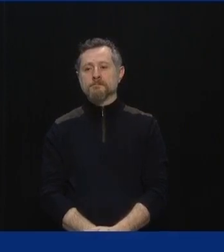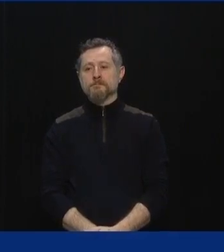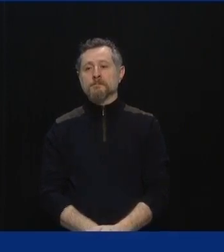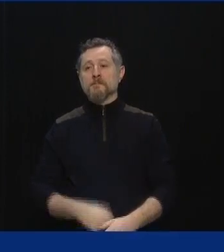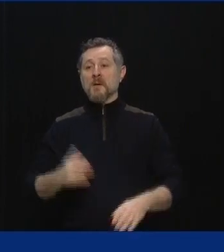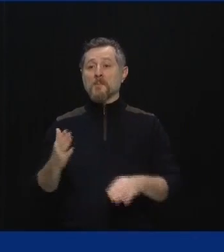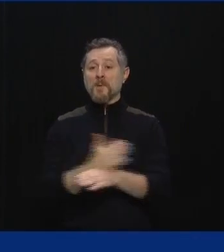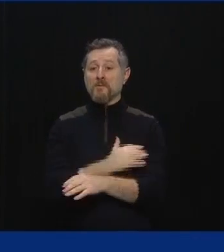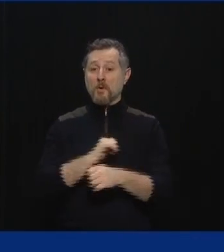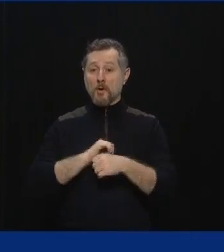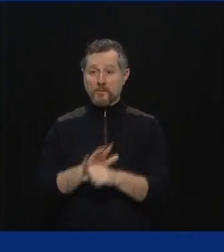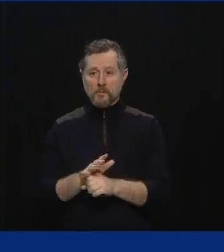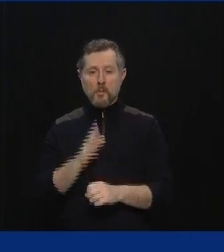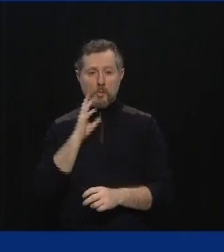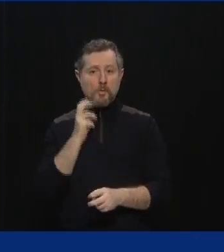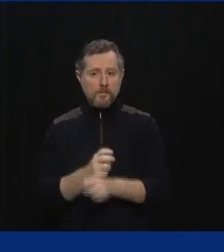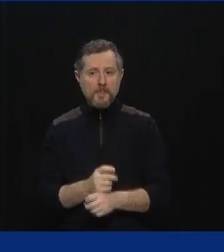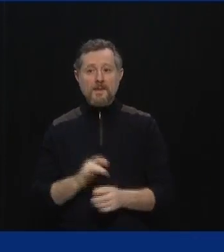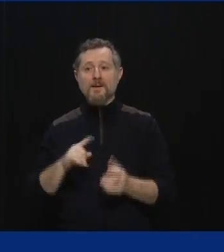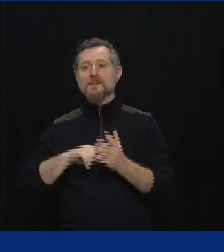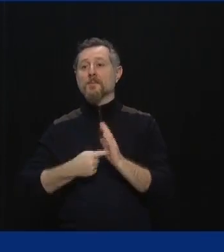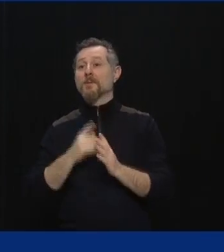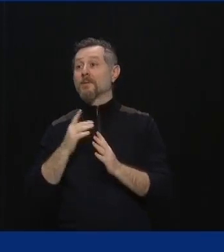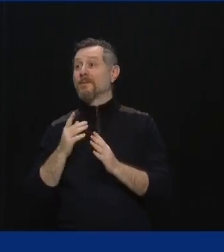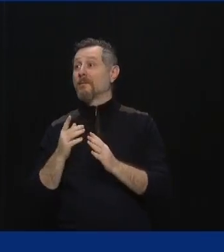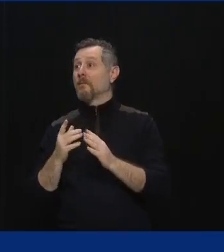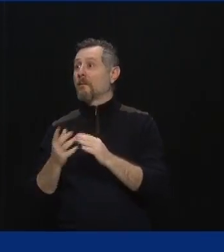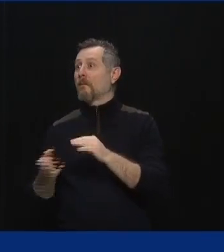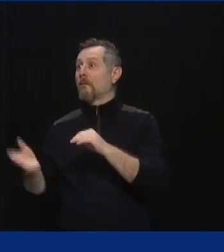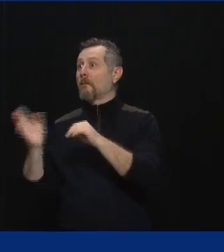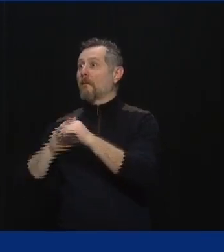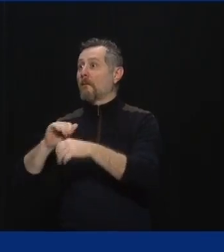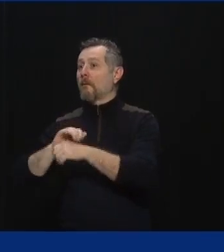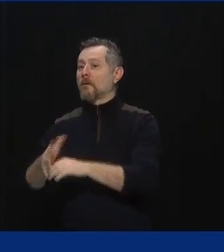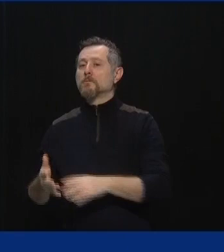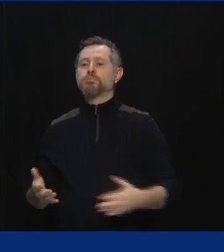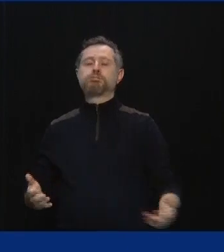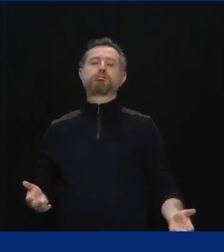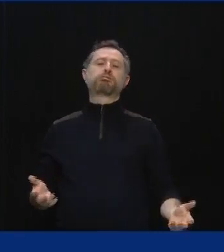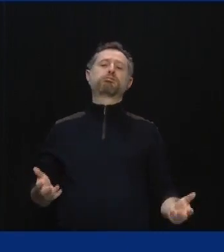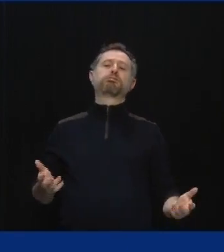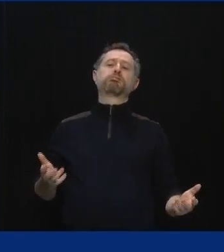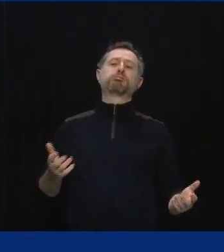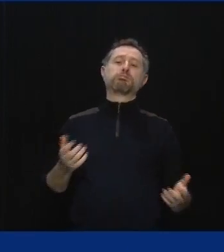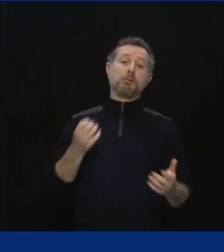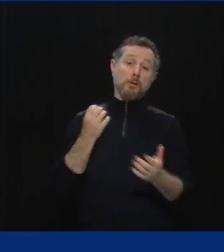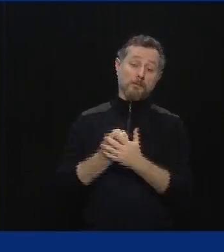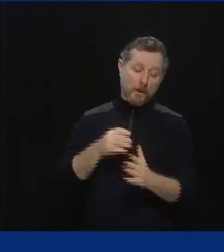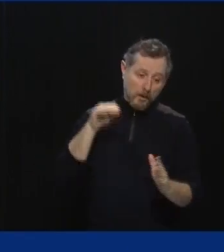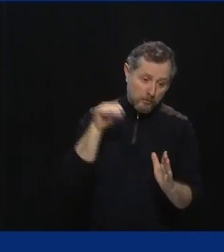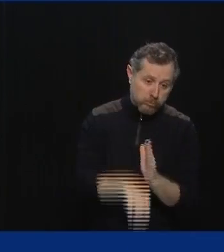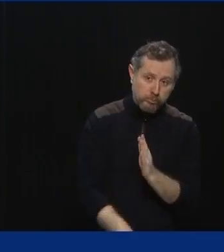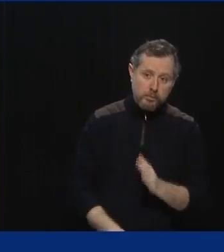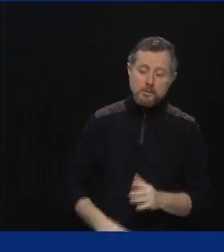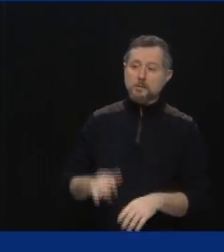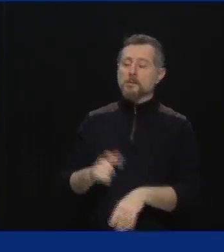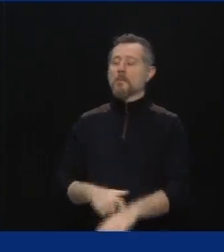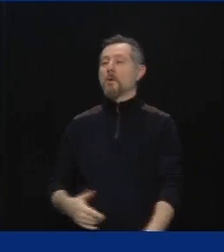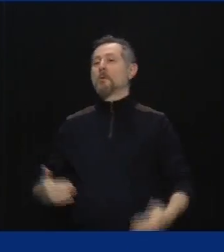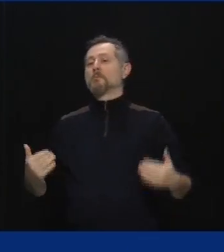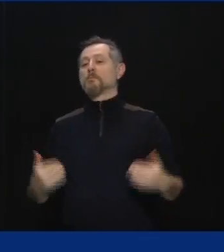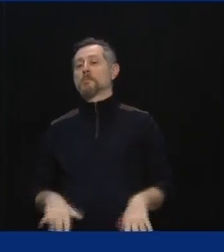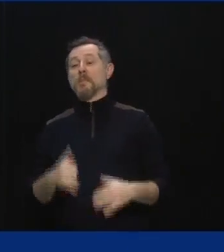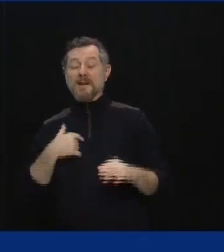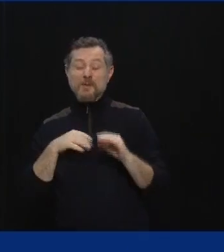You add that on addition there too, not knowing the stability of the economy, trying to hold it